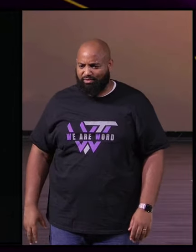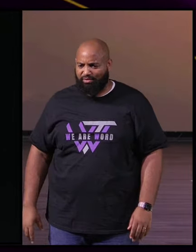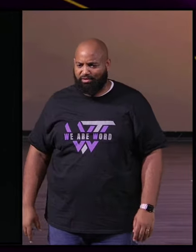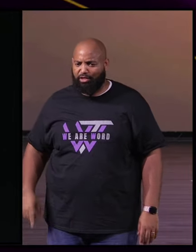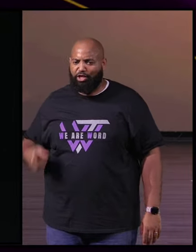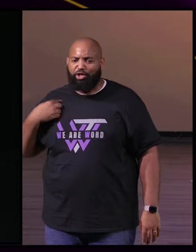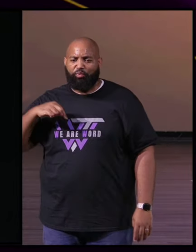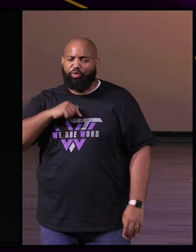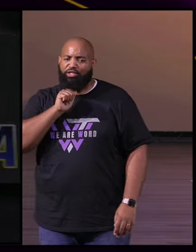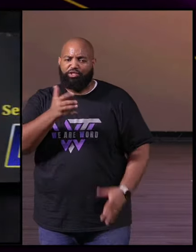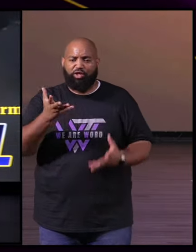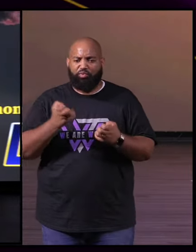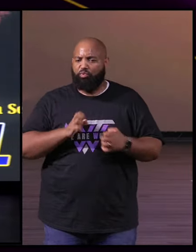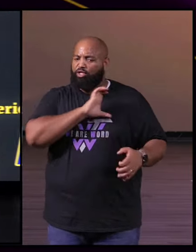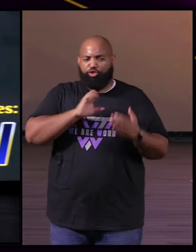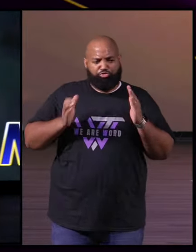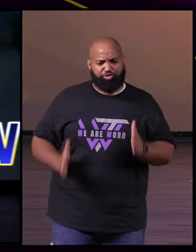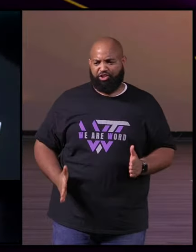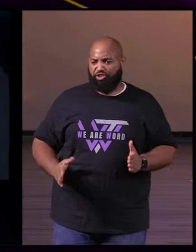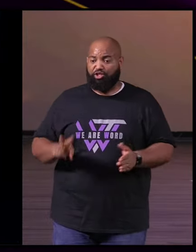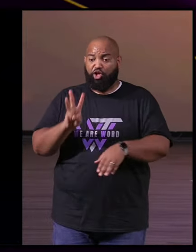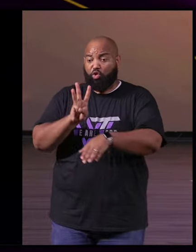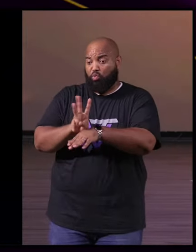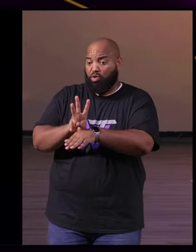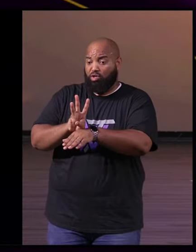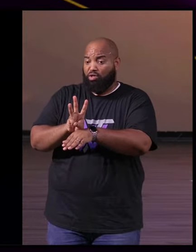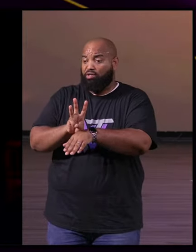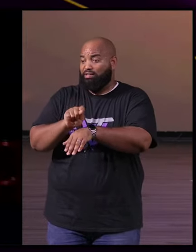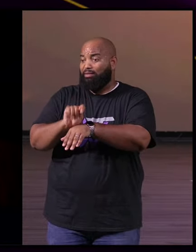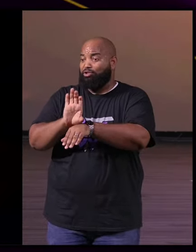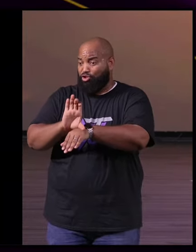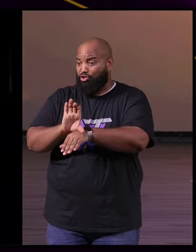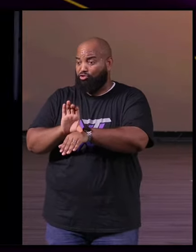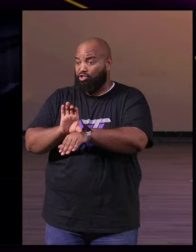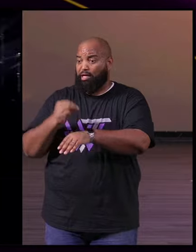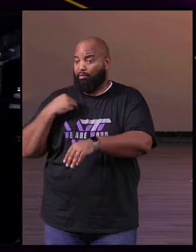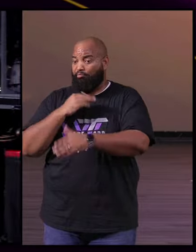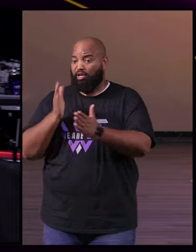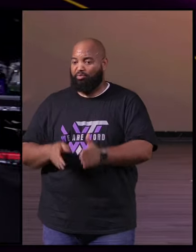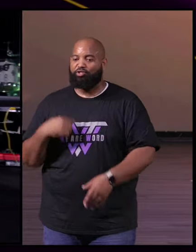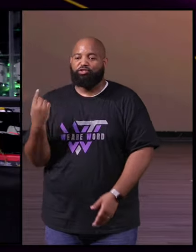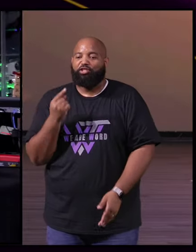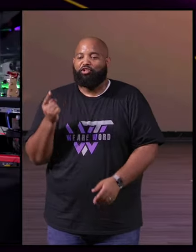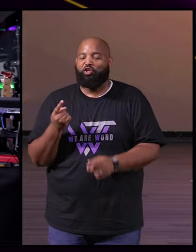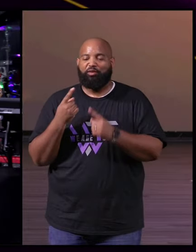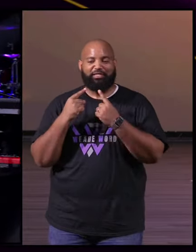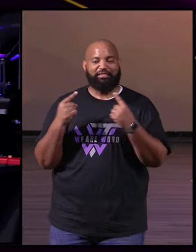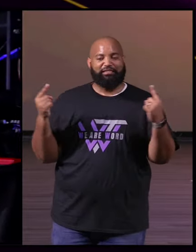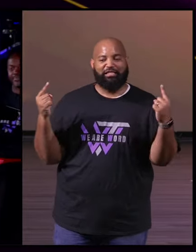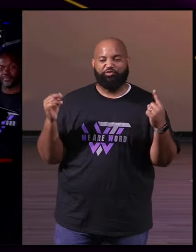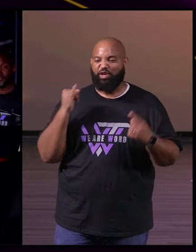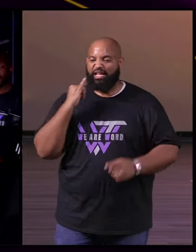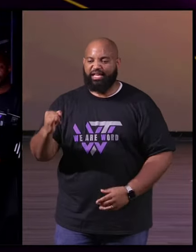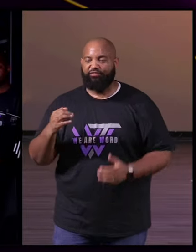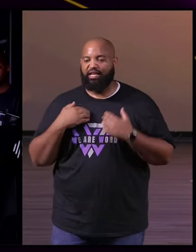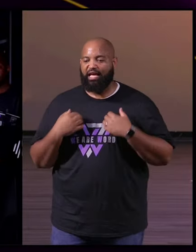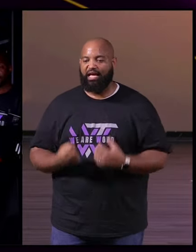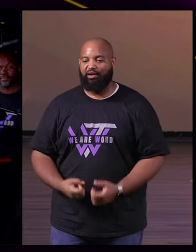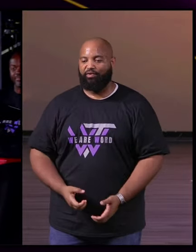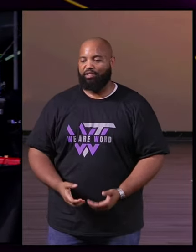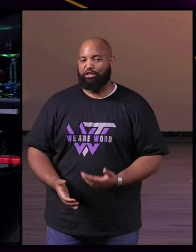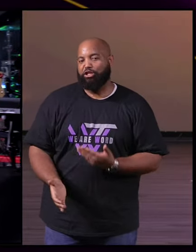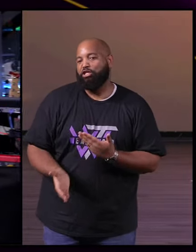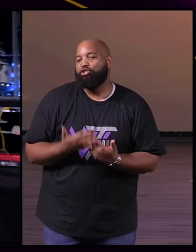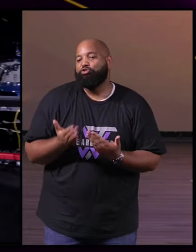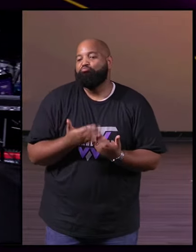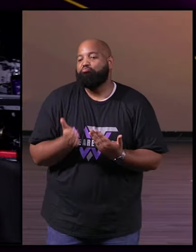We don't want Christians around here. We don't want wordites who only can thrive when they got a lollipop in their